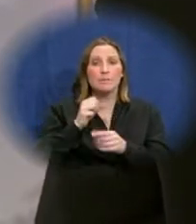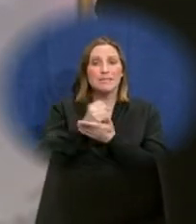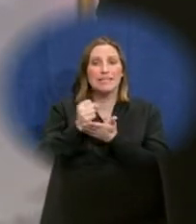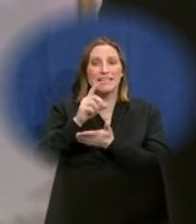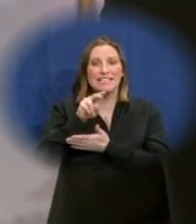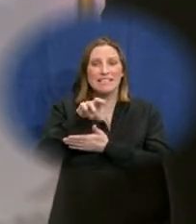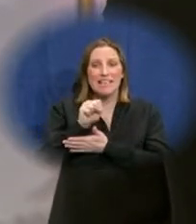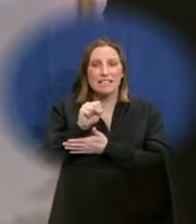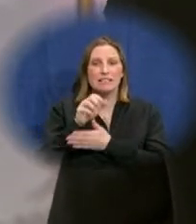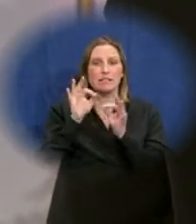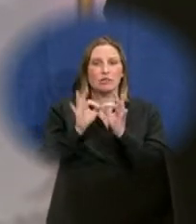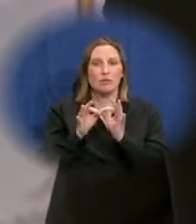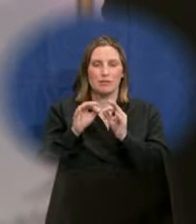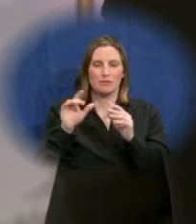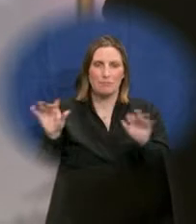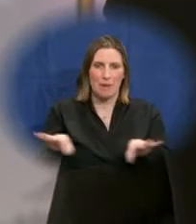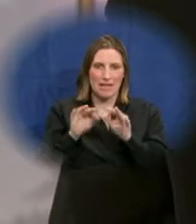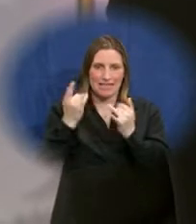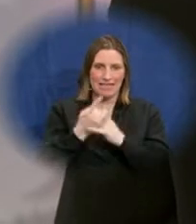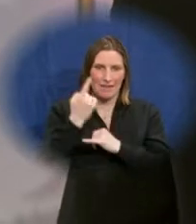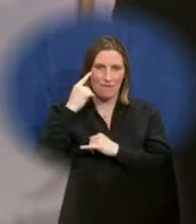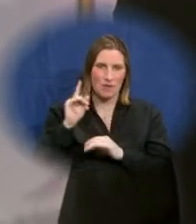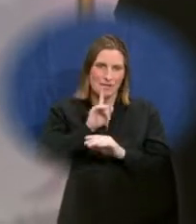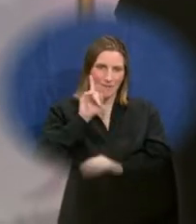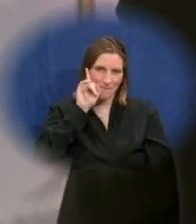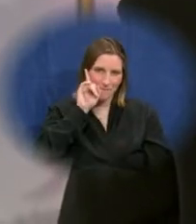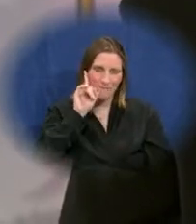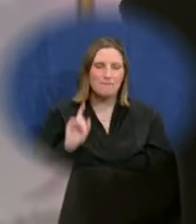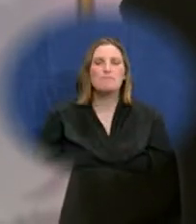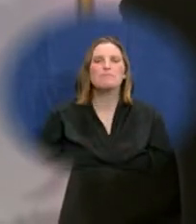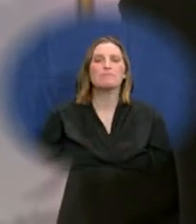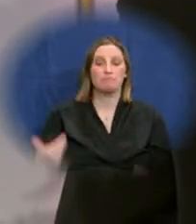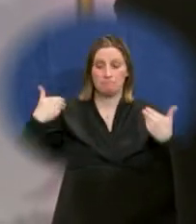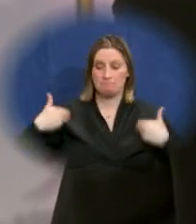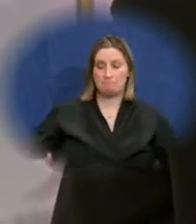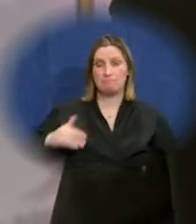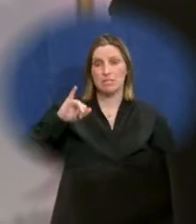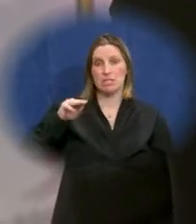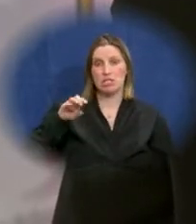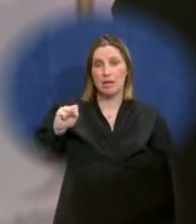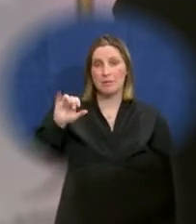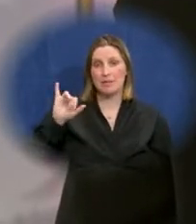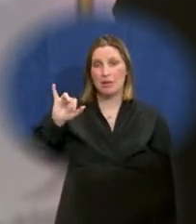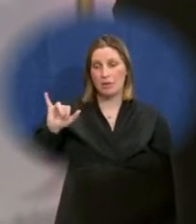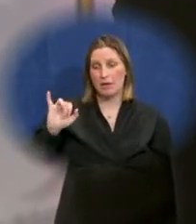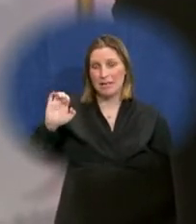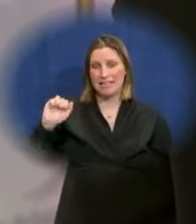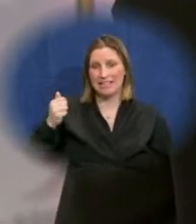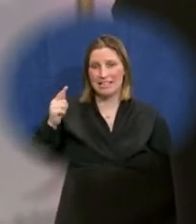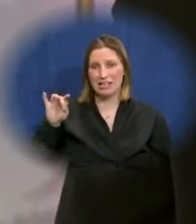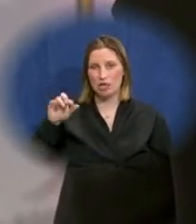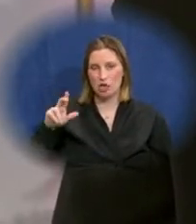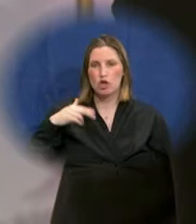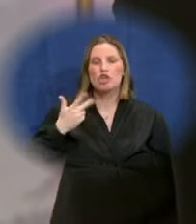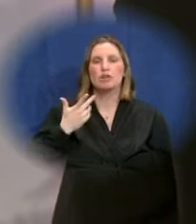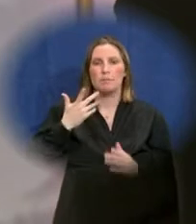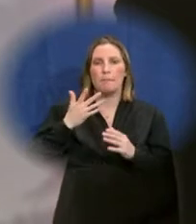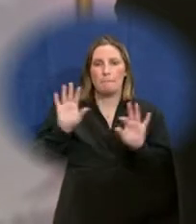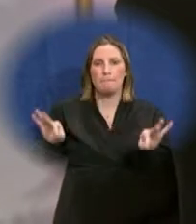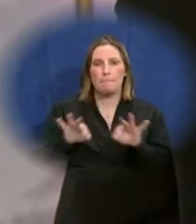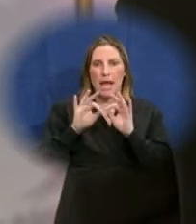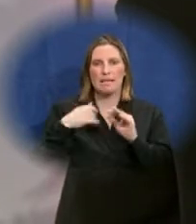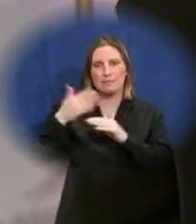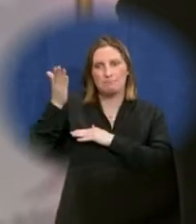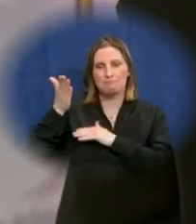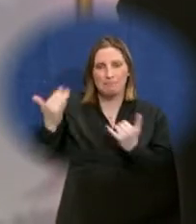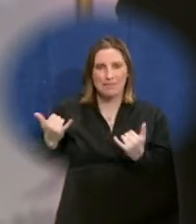Madison interpreted Mass for our deaf community today. I am James Yeager, your television Mass lector and commentator. On